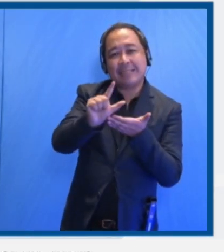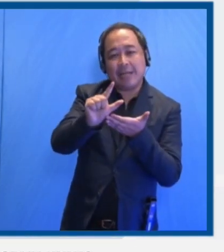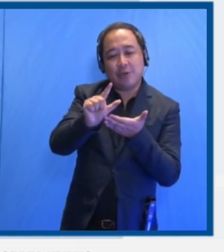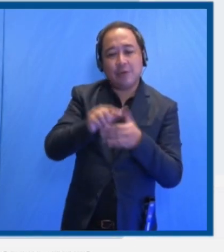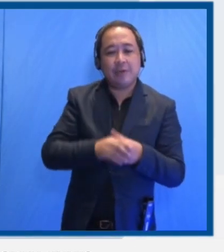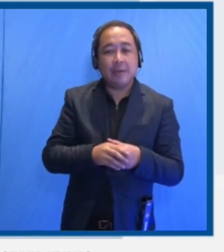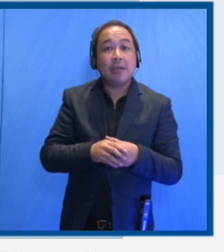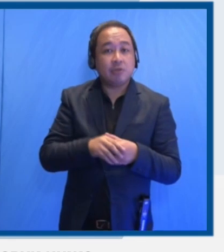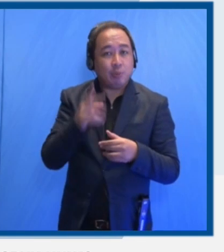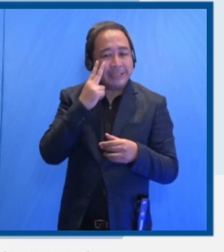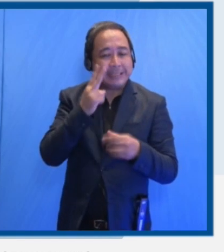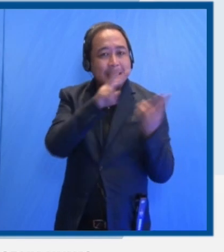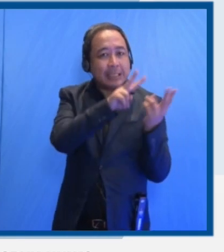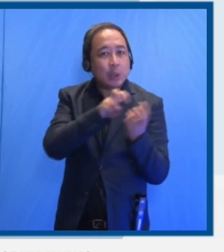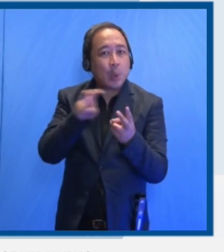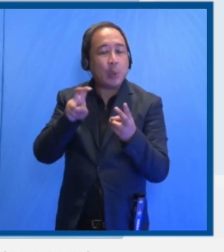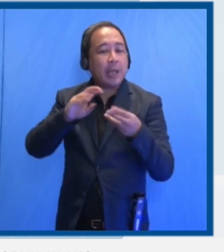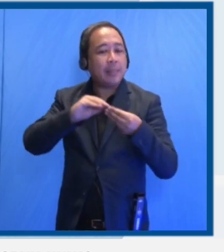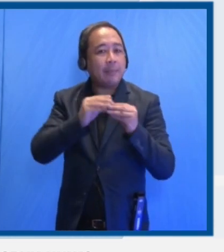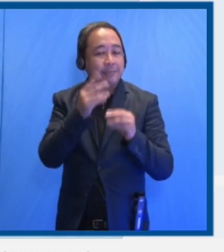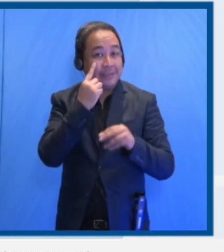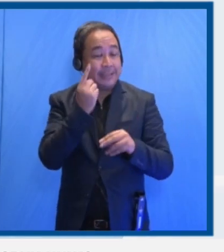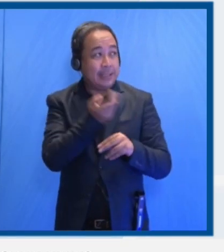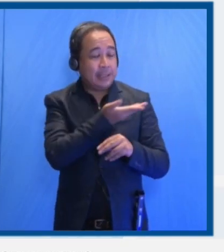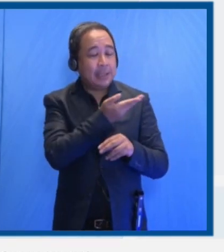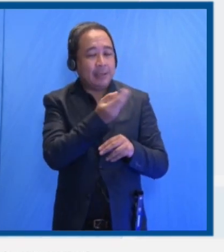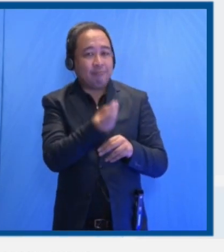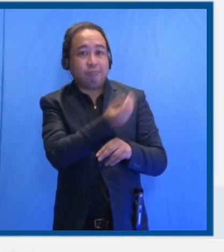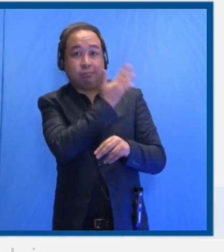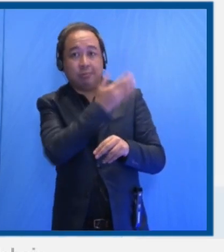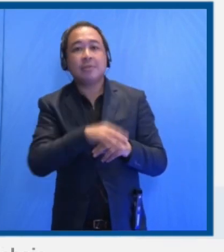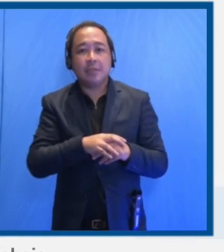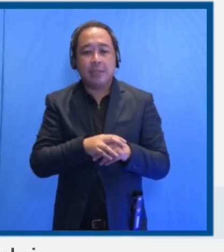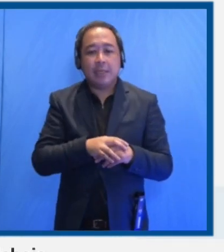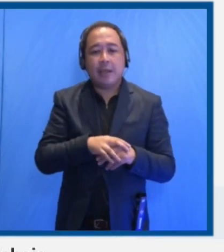a code, and the code is right there on the screen. It's